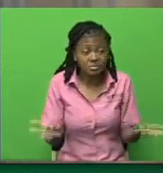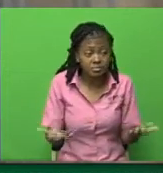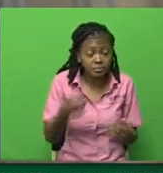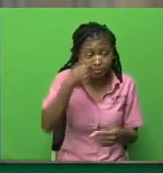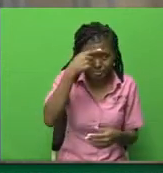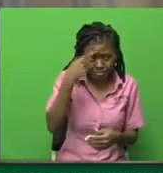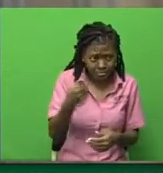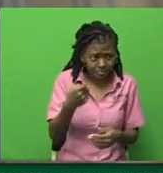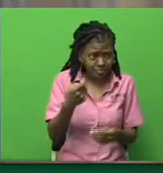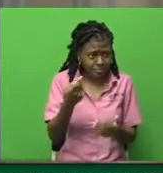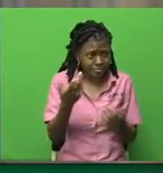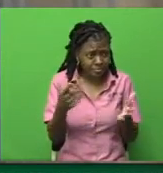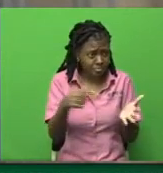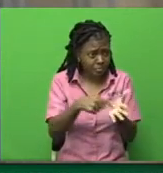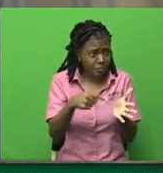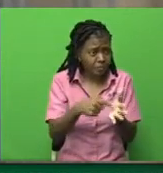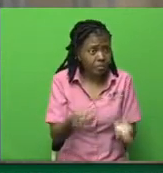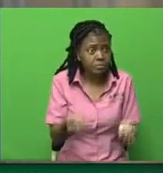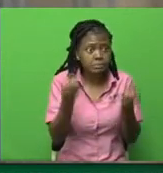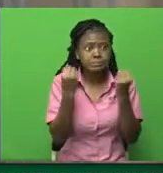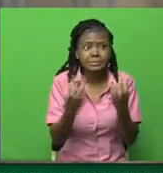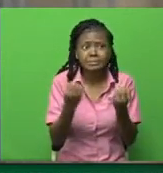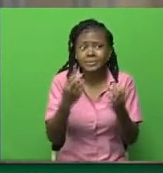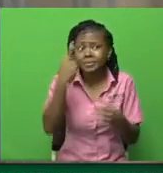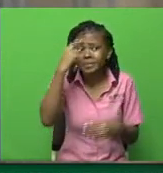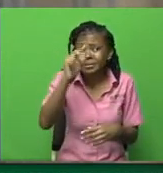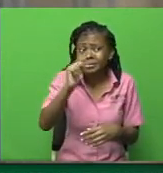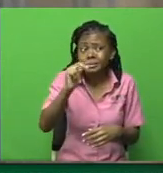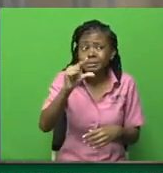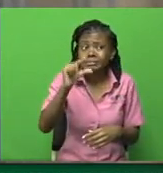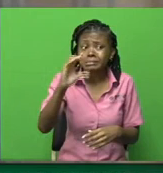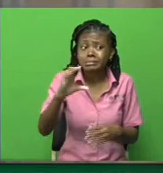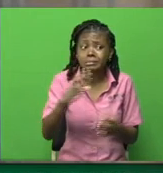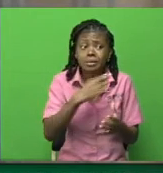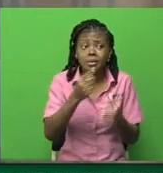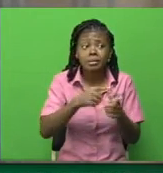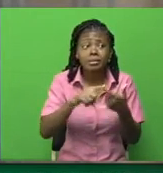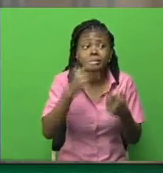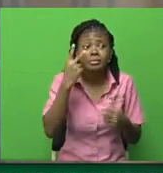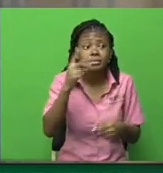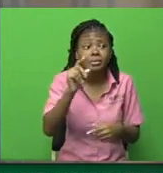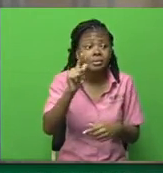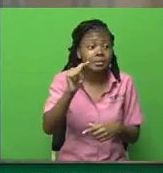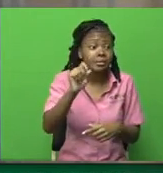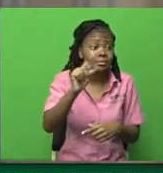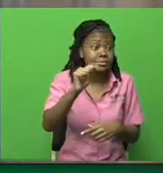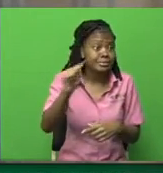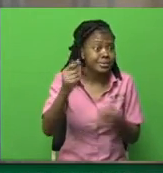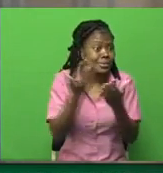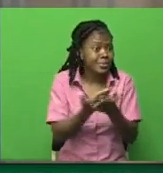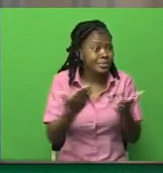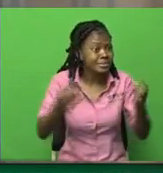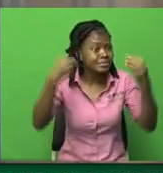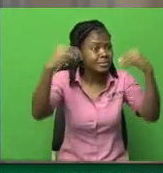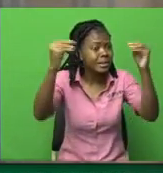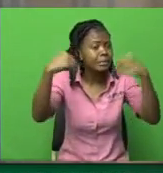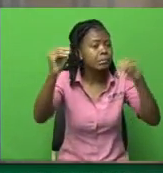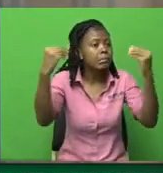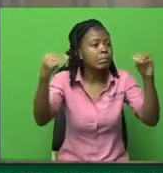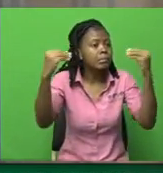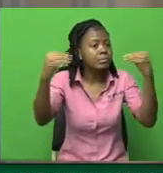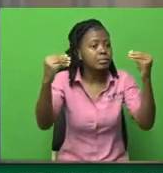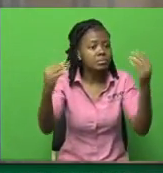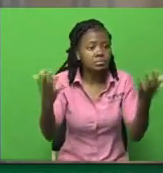it has the NGC and we saw the continuation on tstd assets been sold out to the friends and finances of the